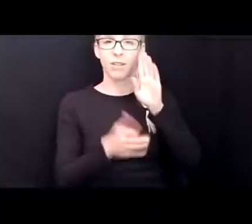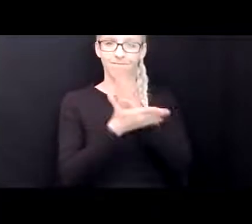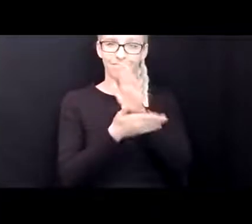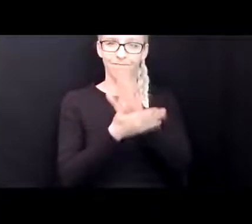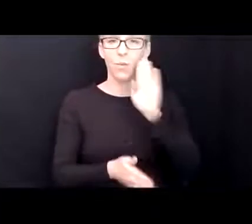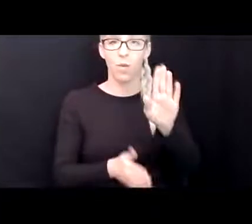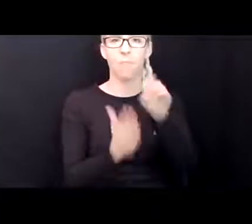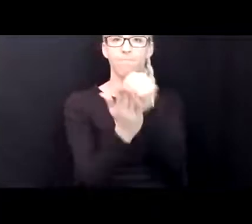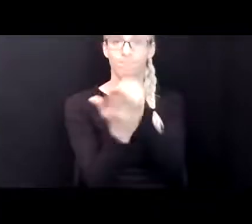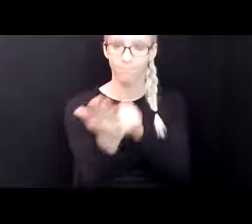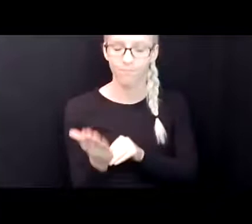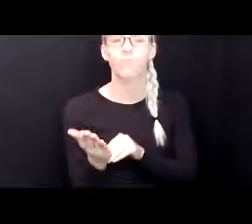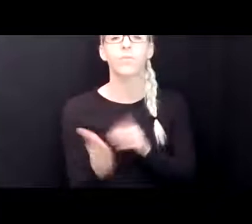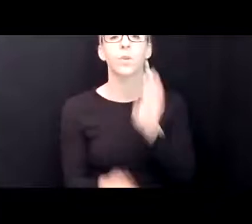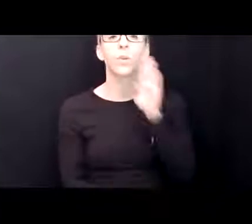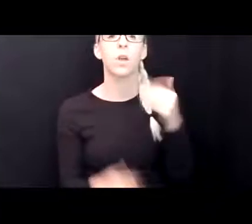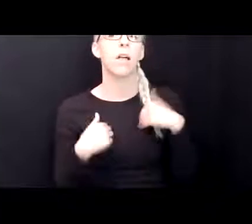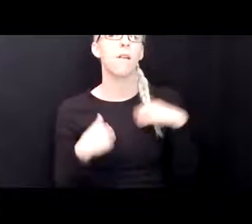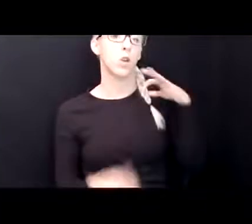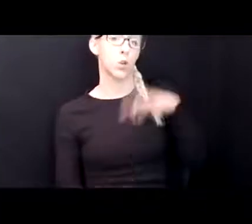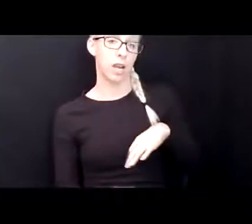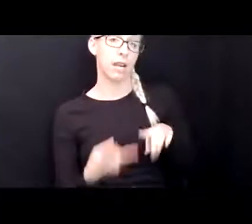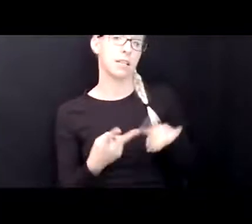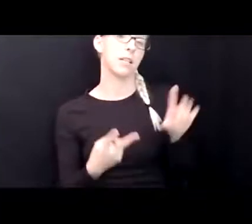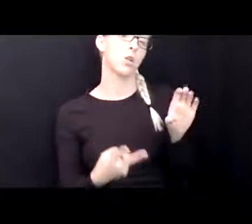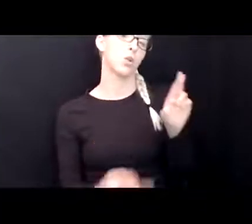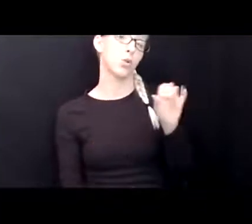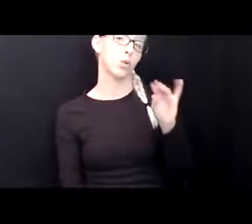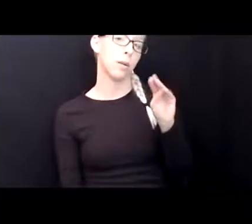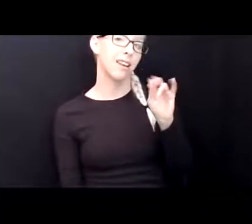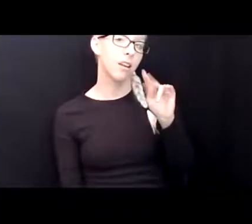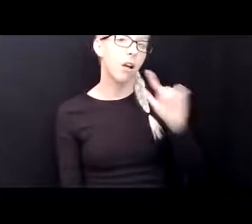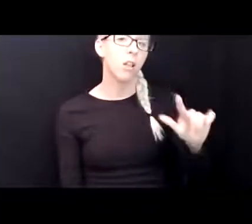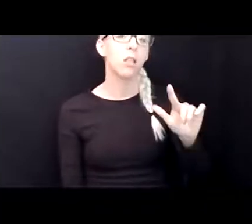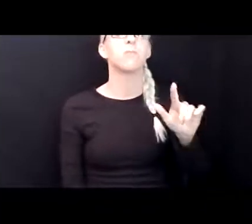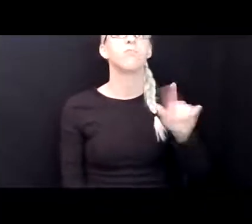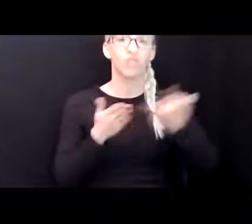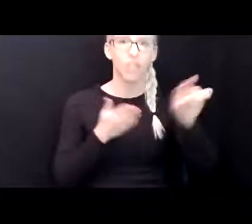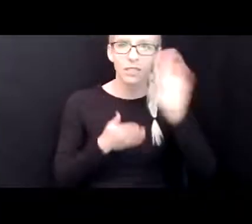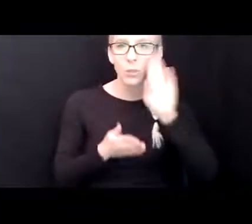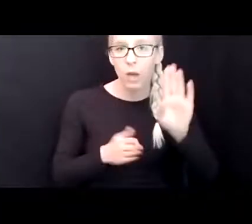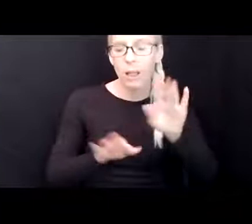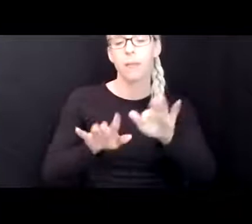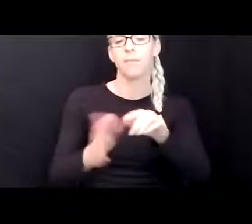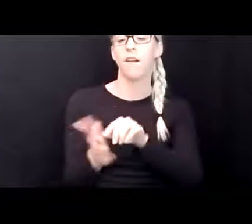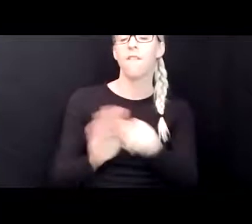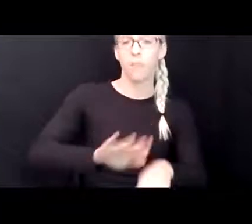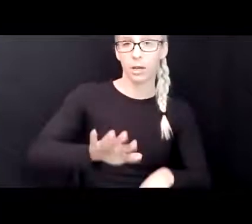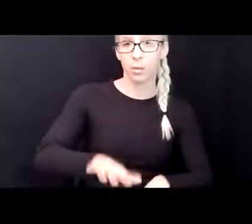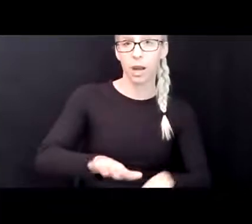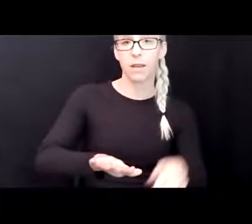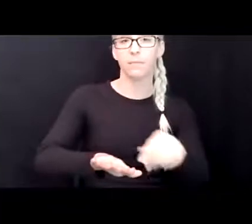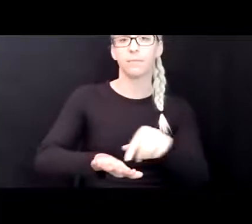You're going to have to go through a credit and a criminal check. So it have to be fingerprinted. There is also then